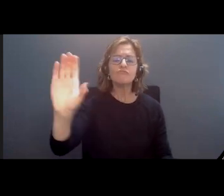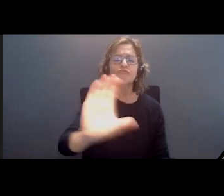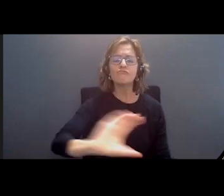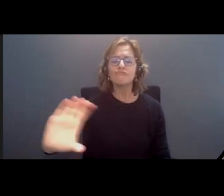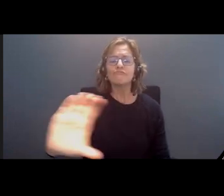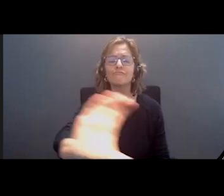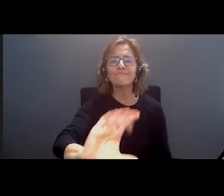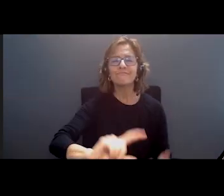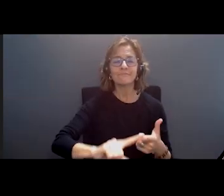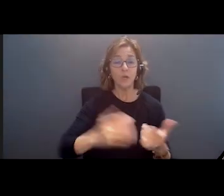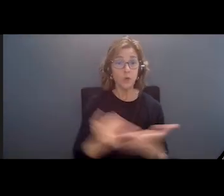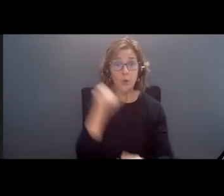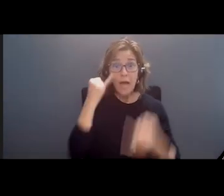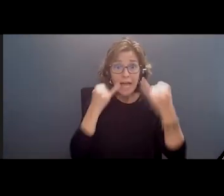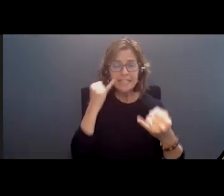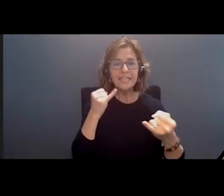of new ideas,